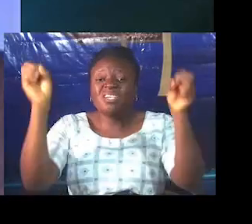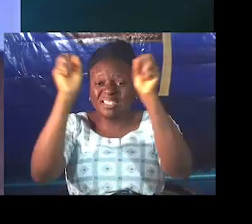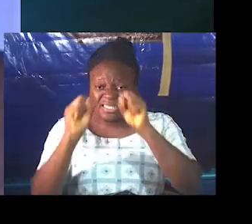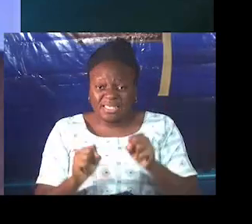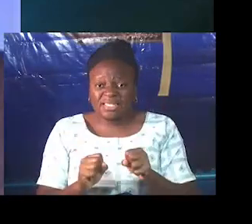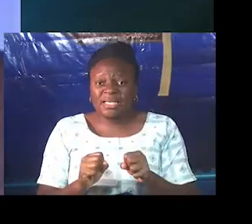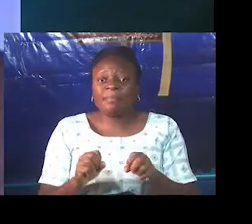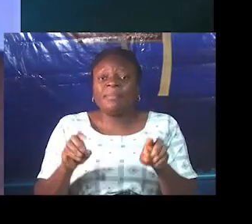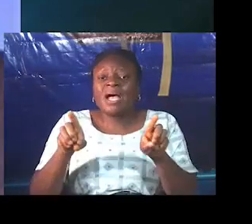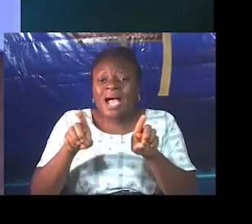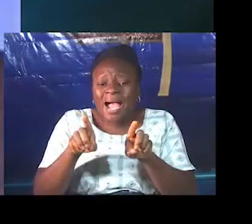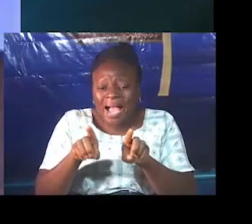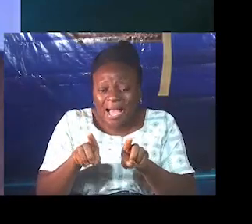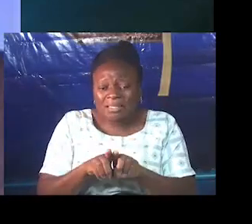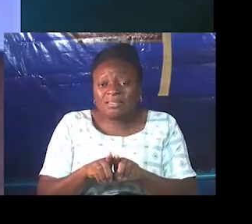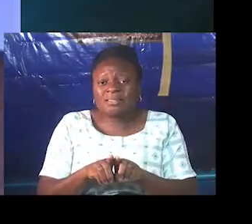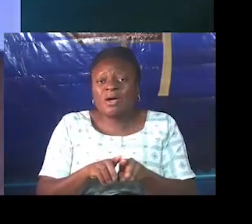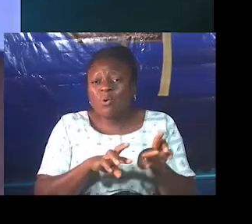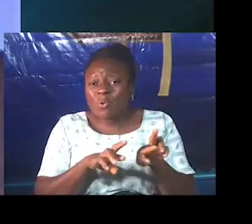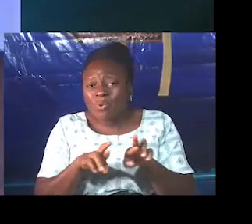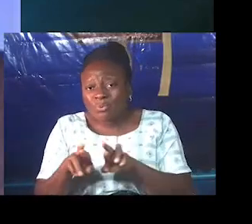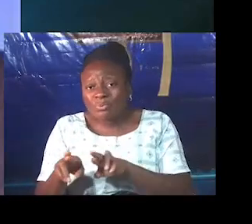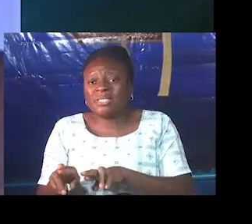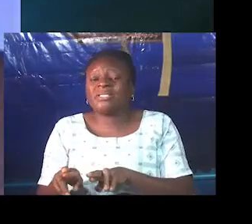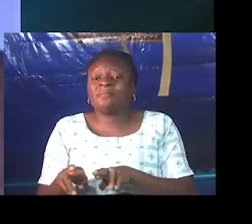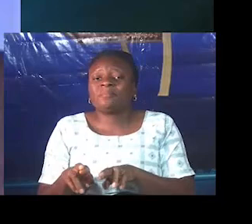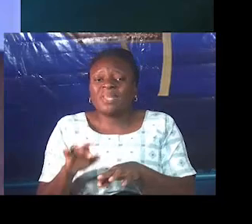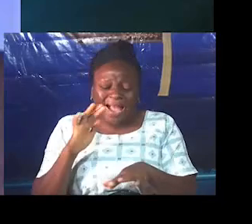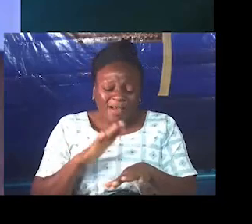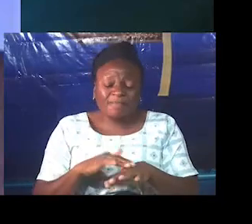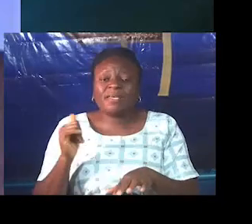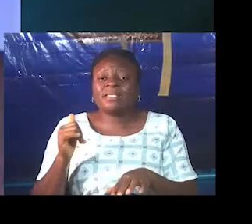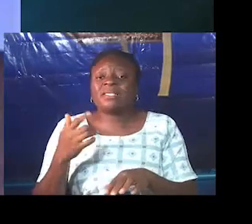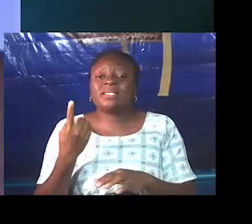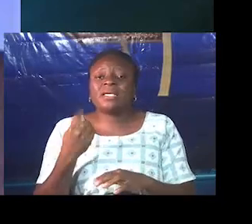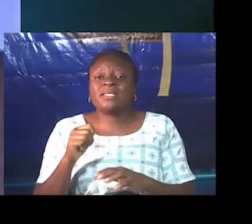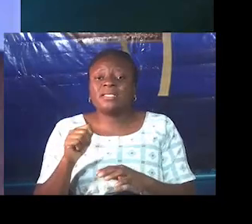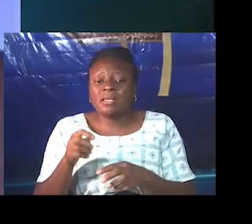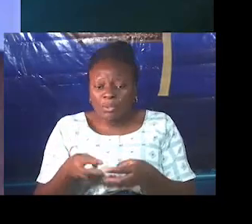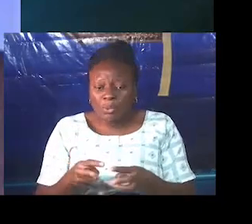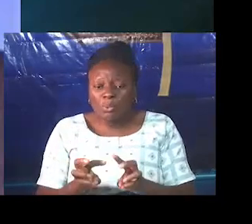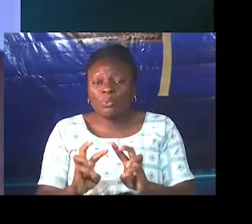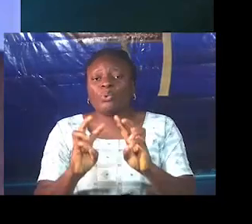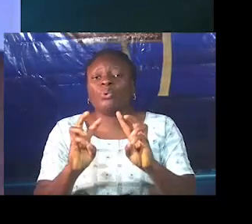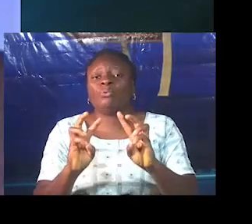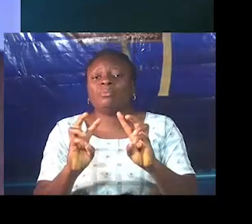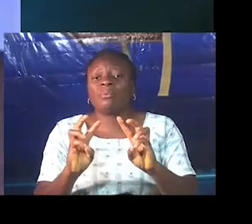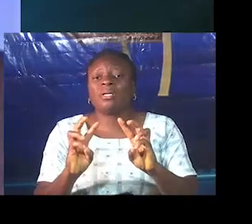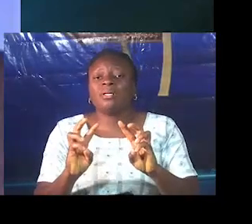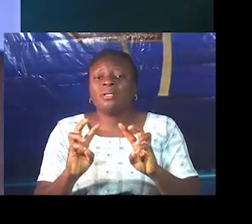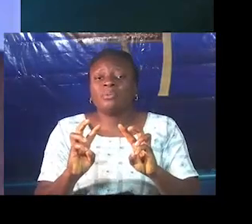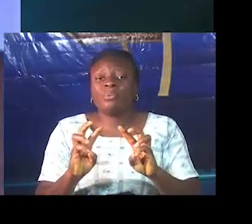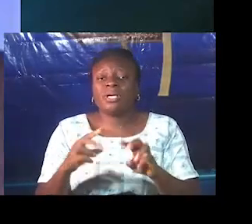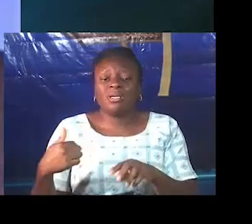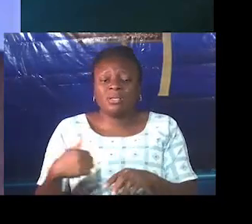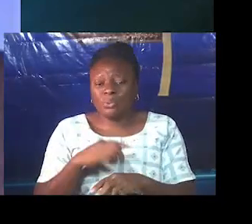was dealing with you resting and committing your way to the Lord, I said, it is possible that you have been holding